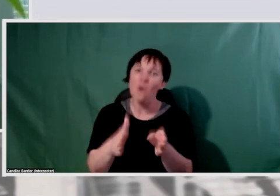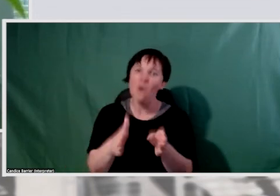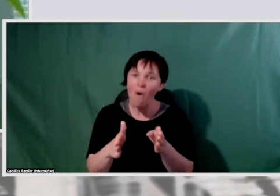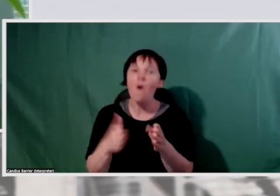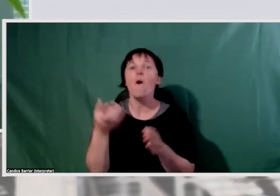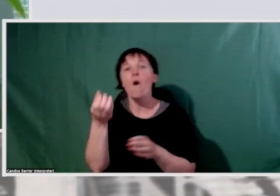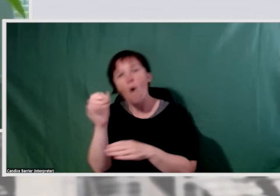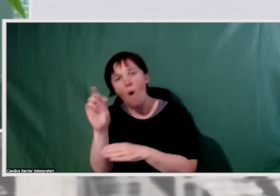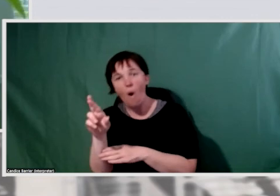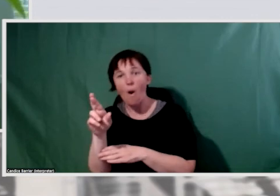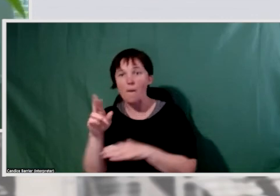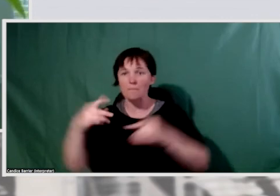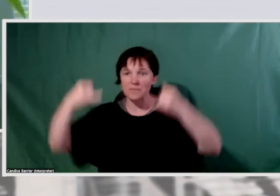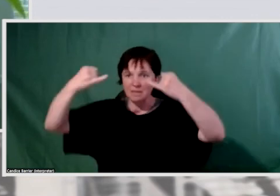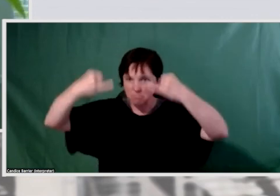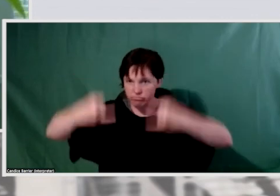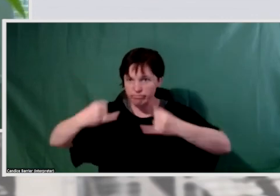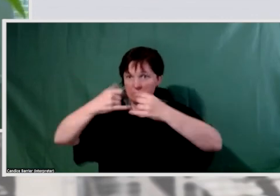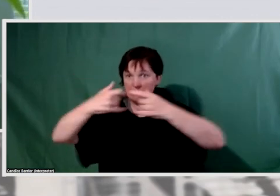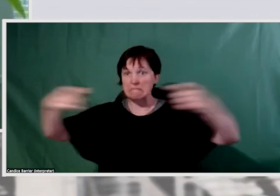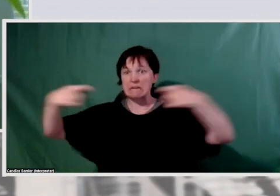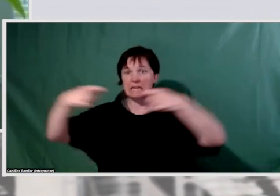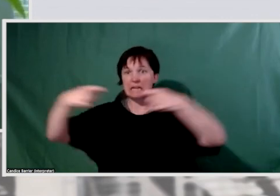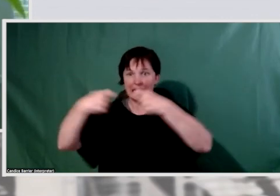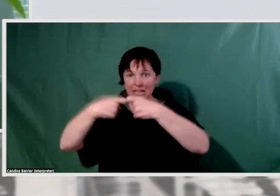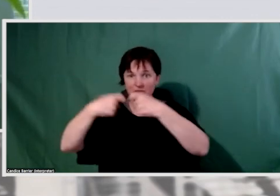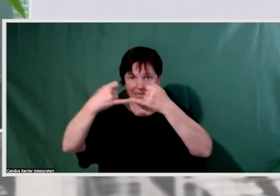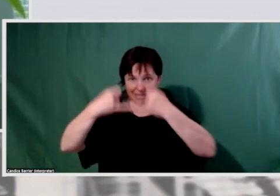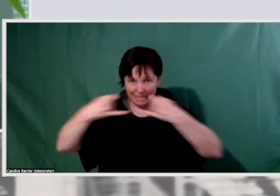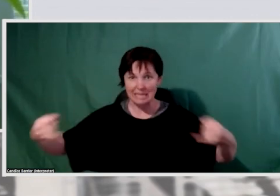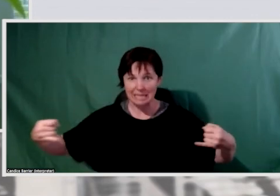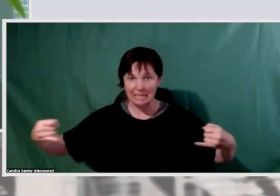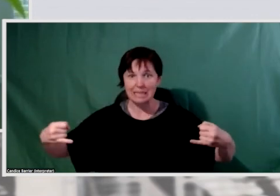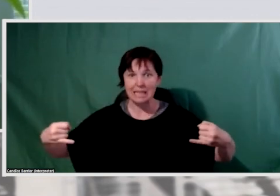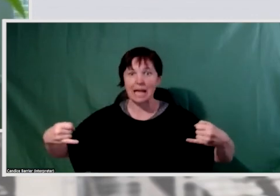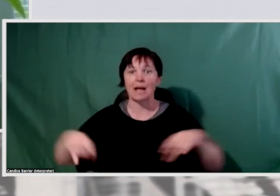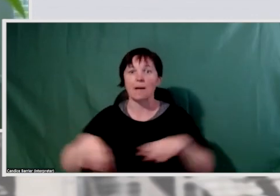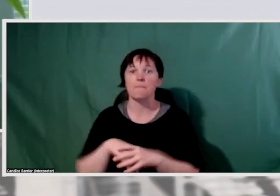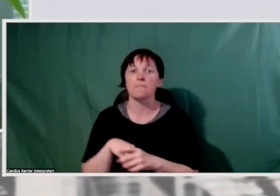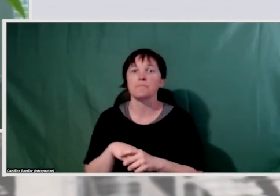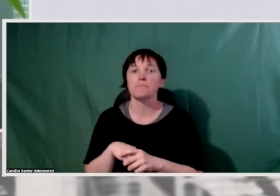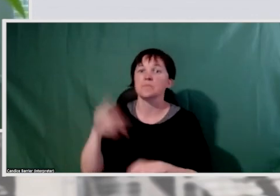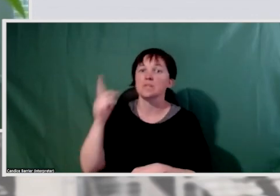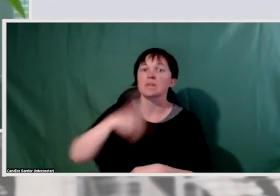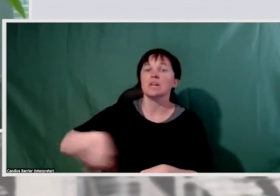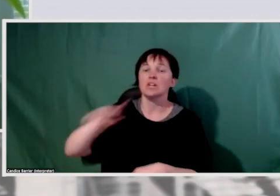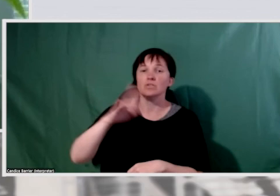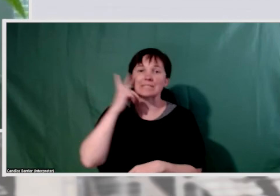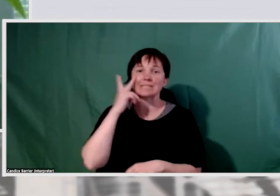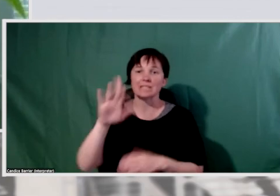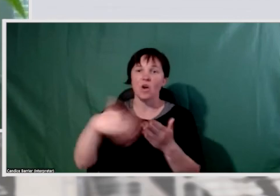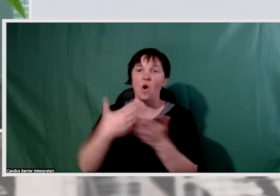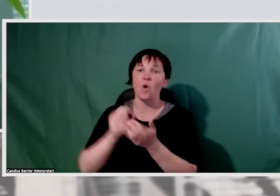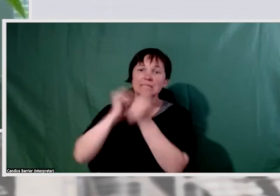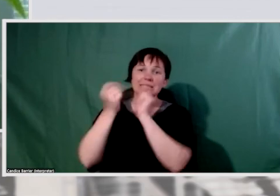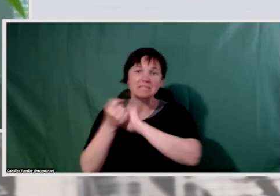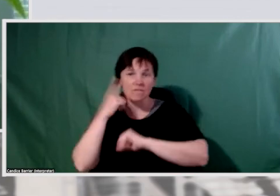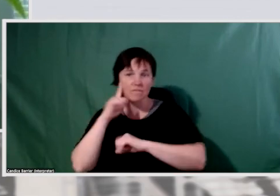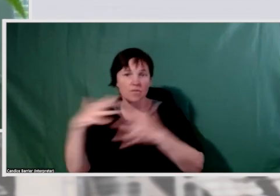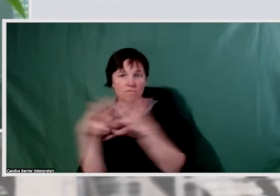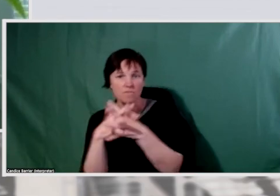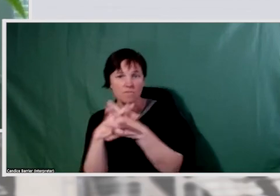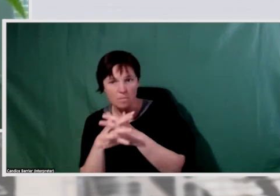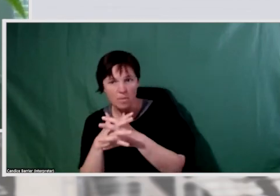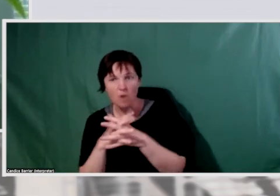burying electric lines or something else that will improve the community. It doesn't feel great when you miss your entire season for football or when you have to sit